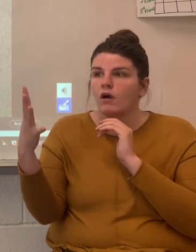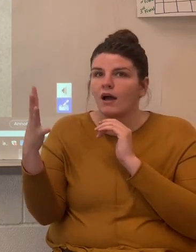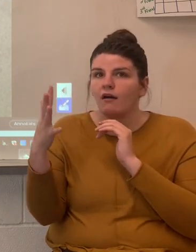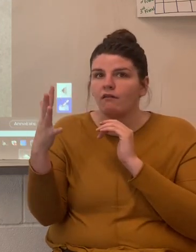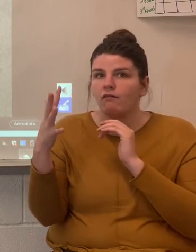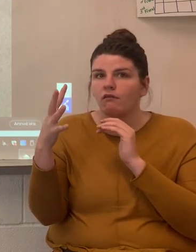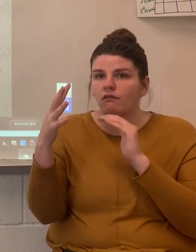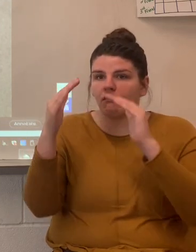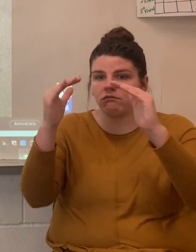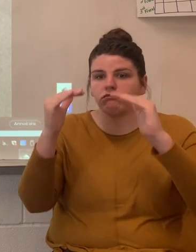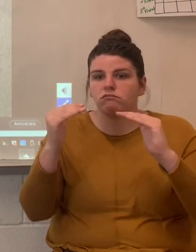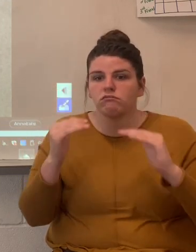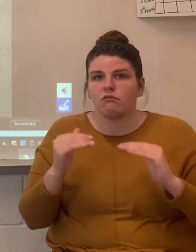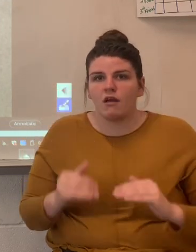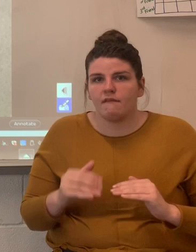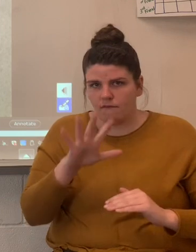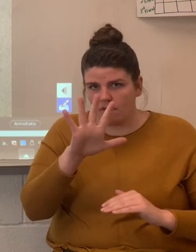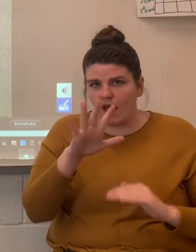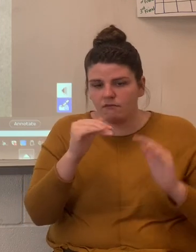rows.